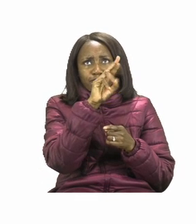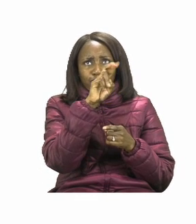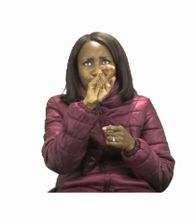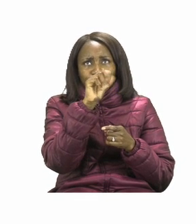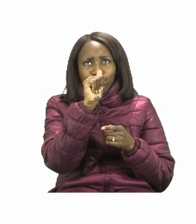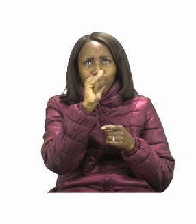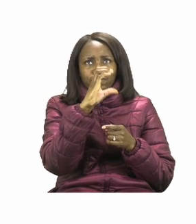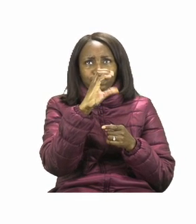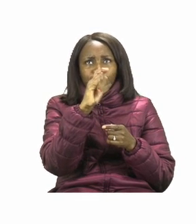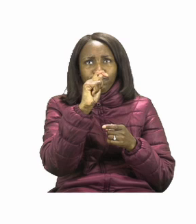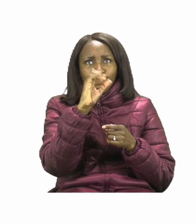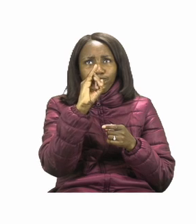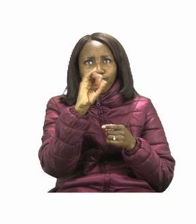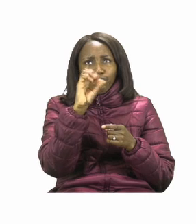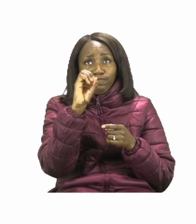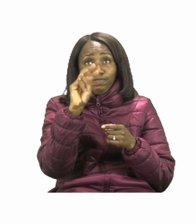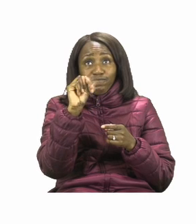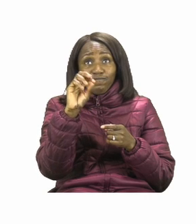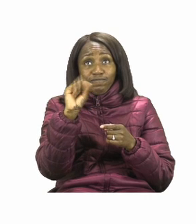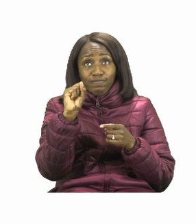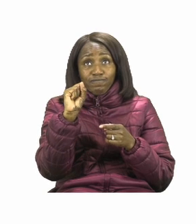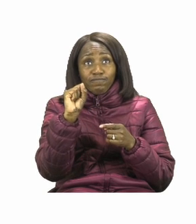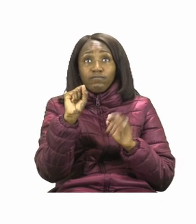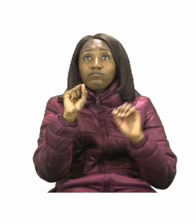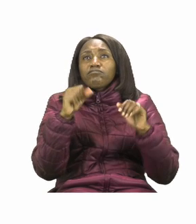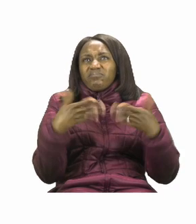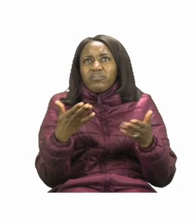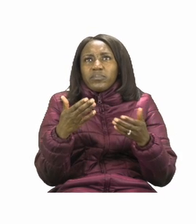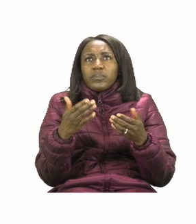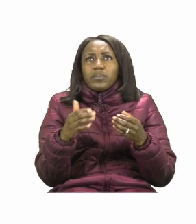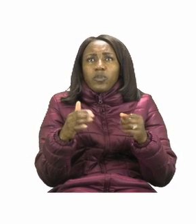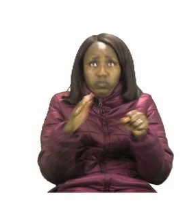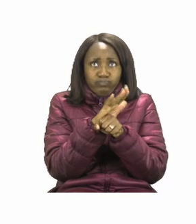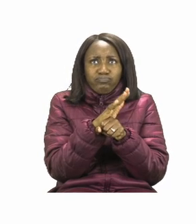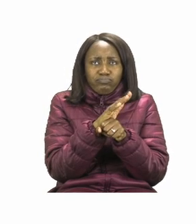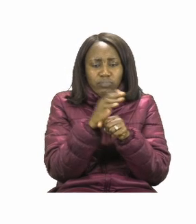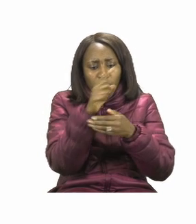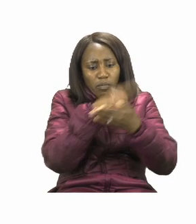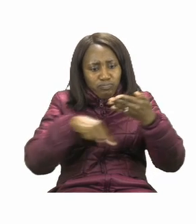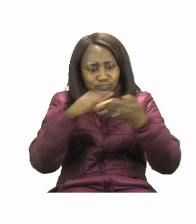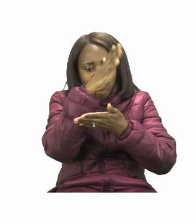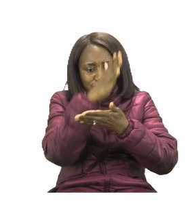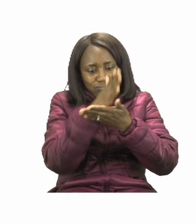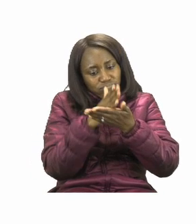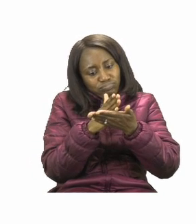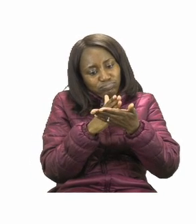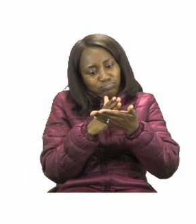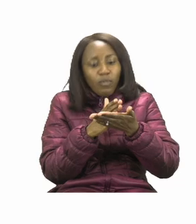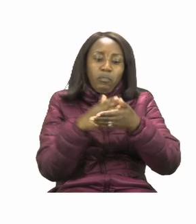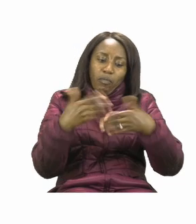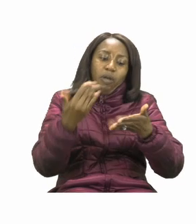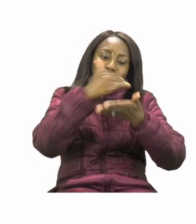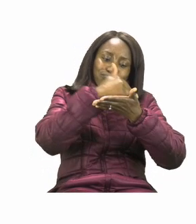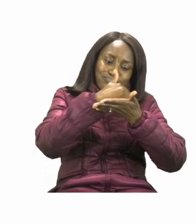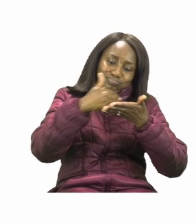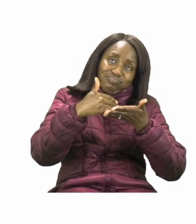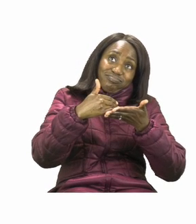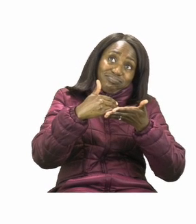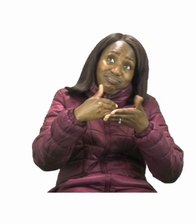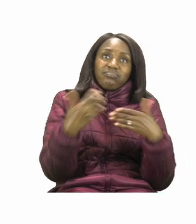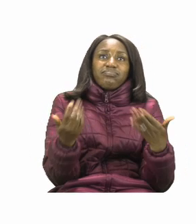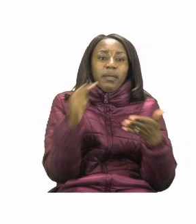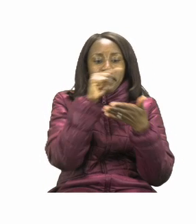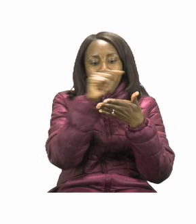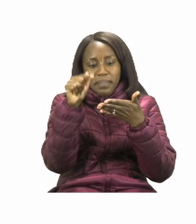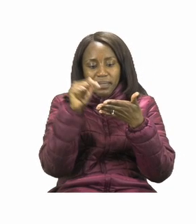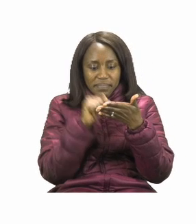Fractions can be one whole, one half and one quarter.